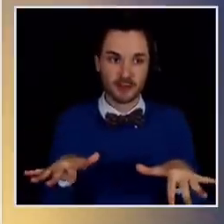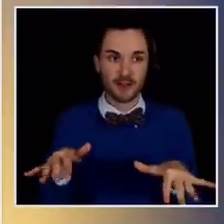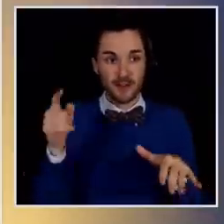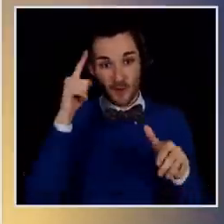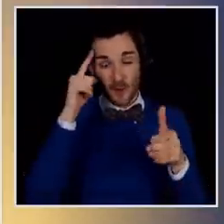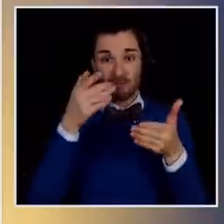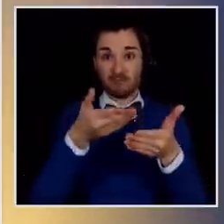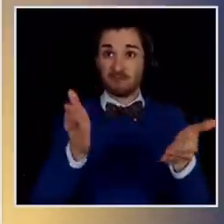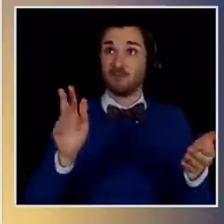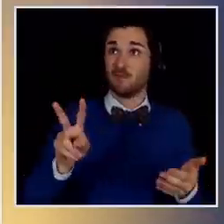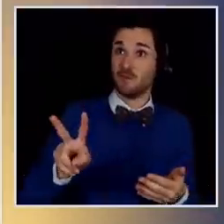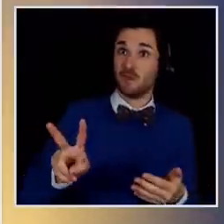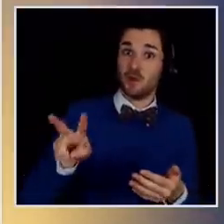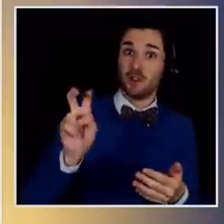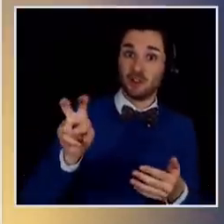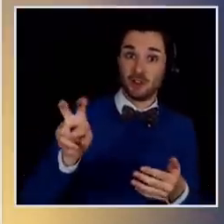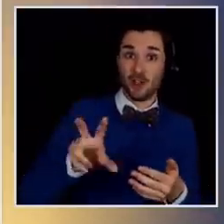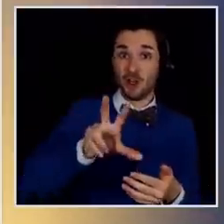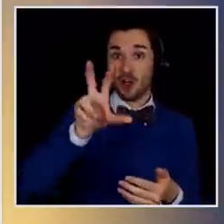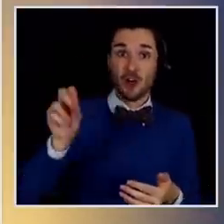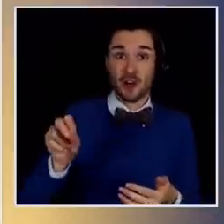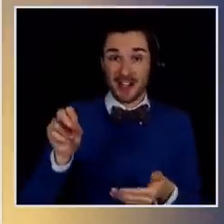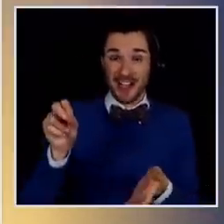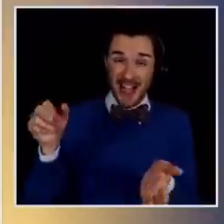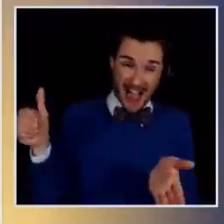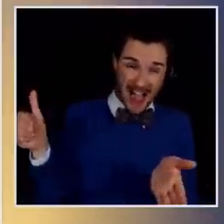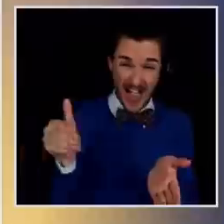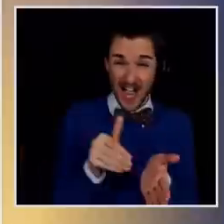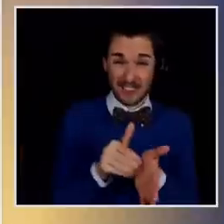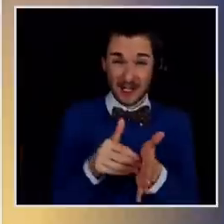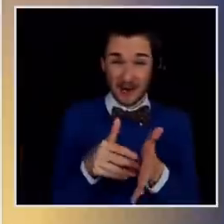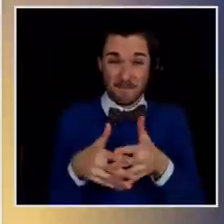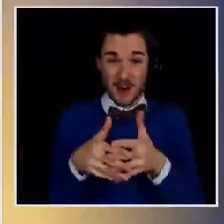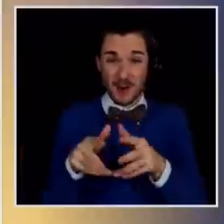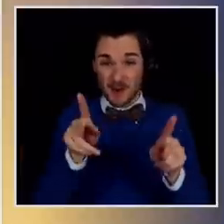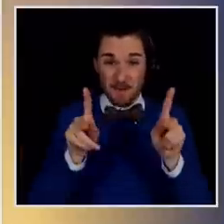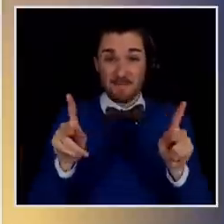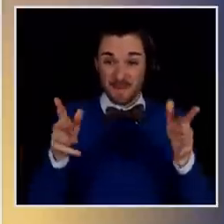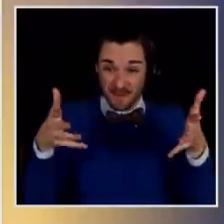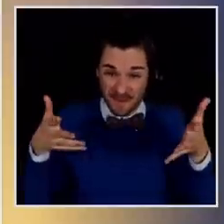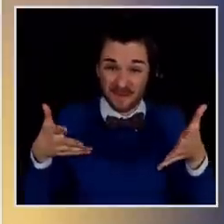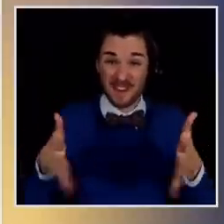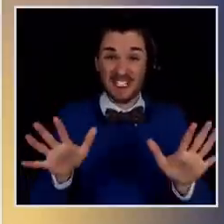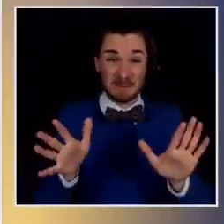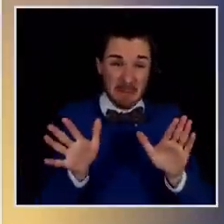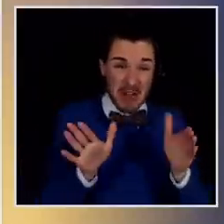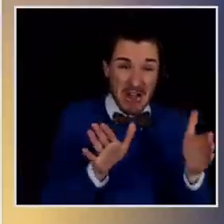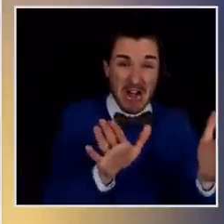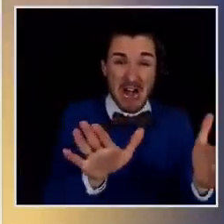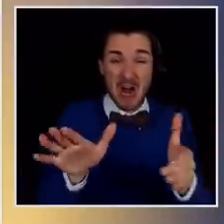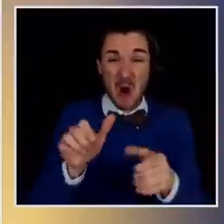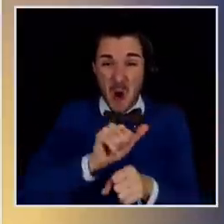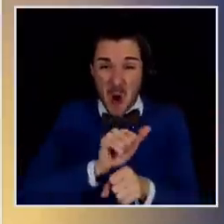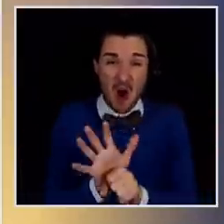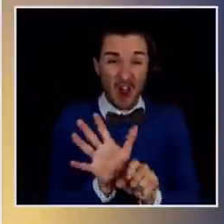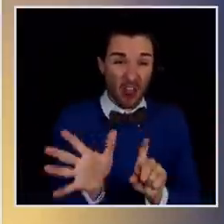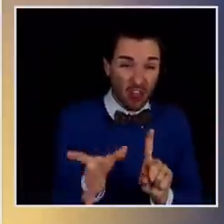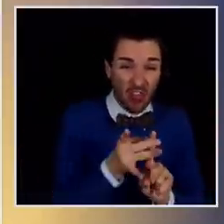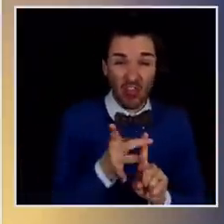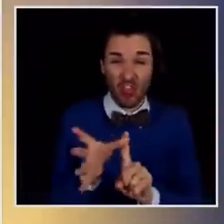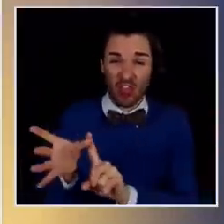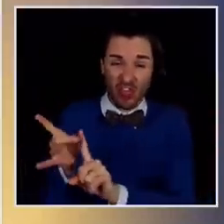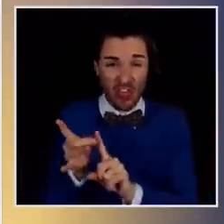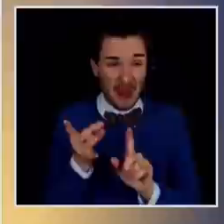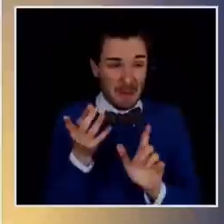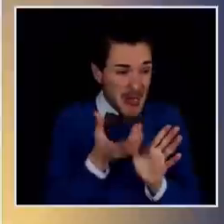230,000 Americans who've lost a loved one to this terrible virus this year. My heart goes out to each and every one of you. Hopefully